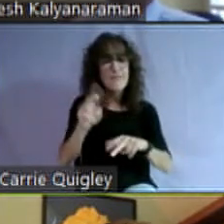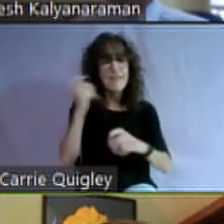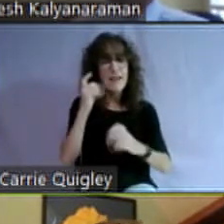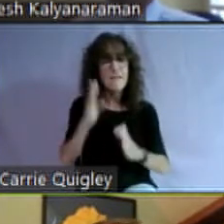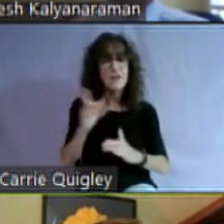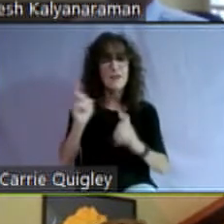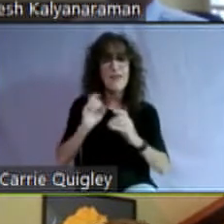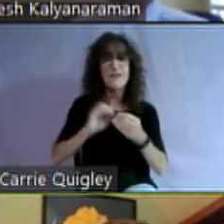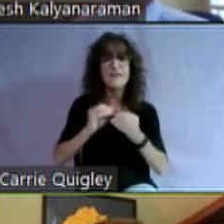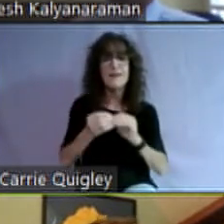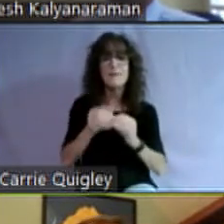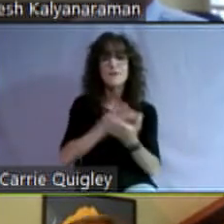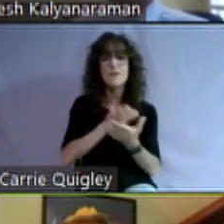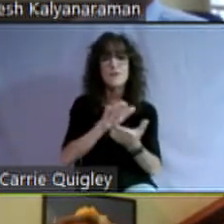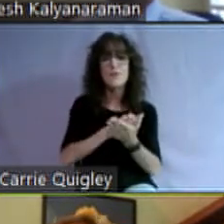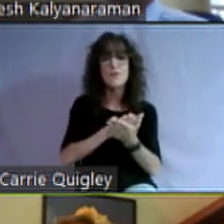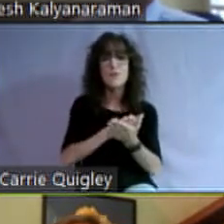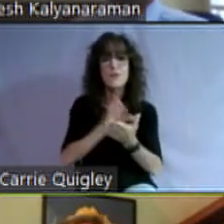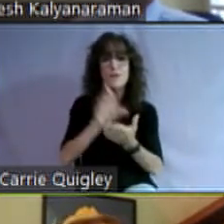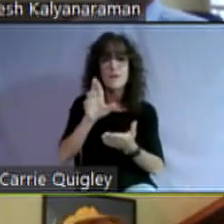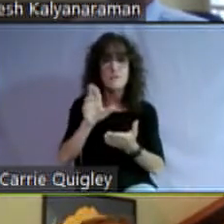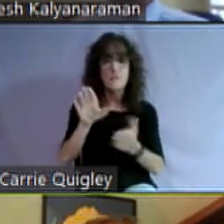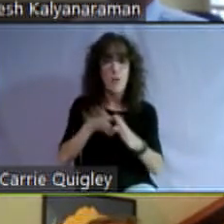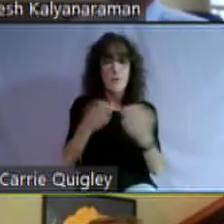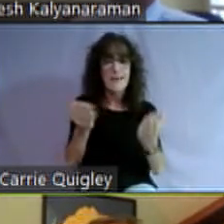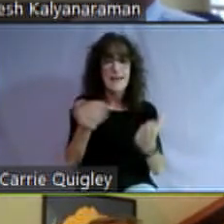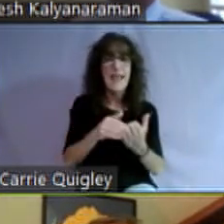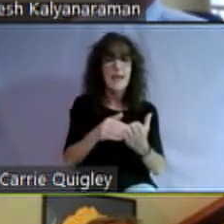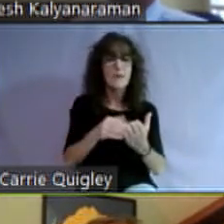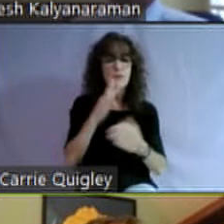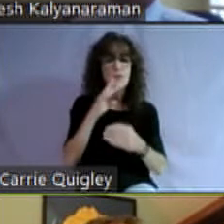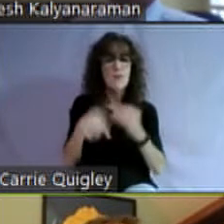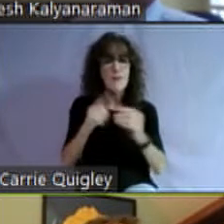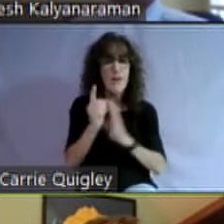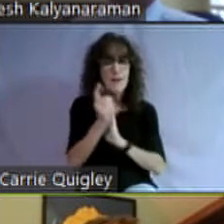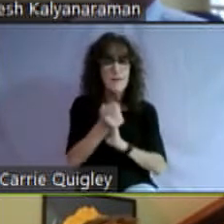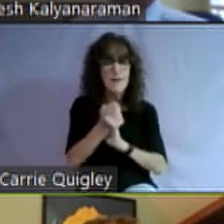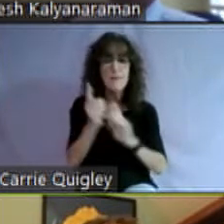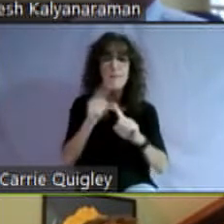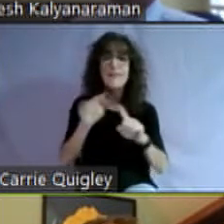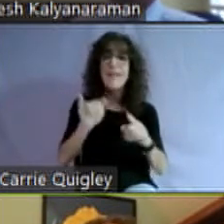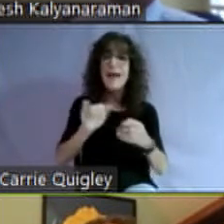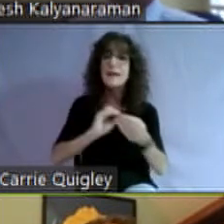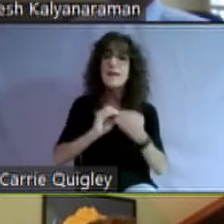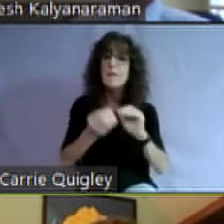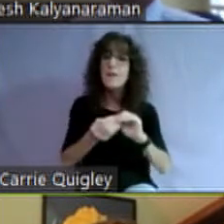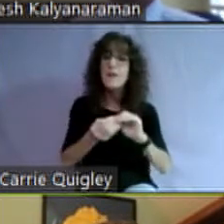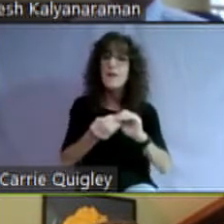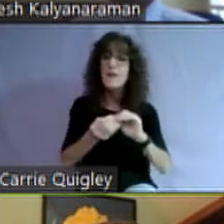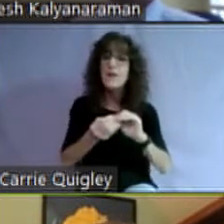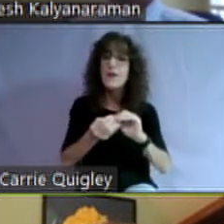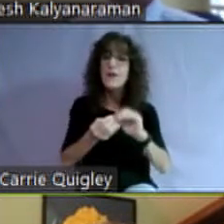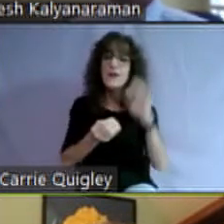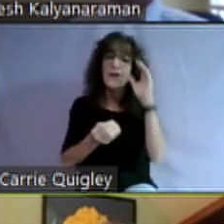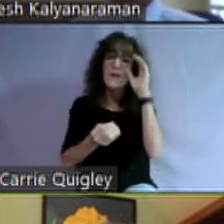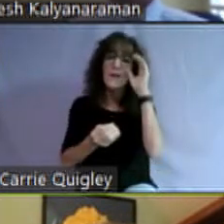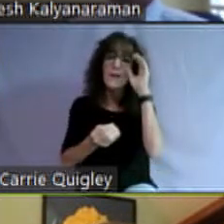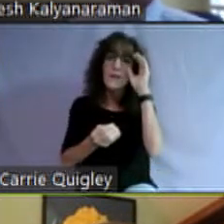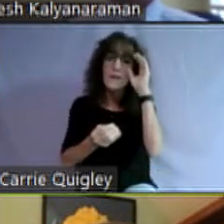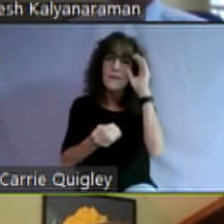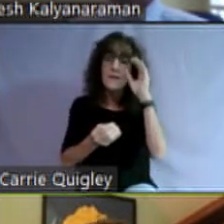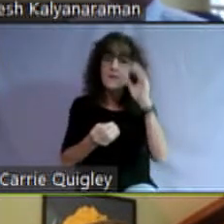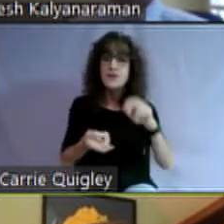before on school reopening. And I know we're going to get to that, but that metric was based on saying to do an increase